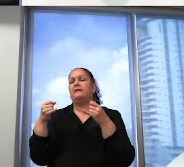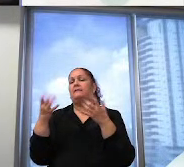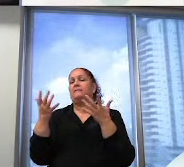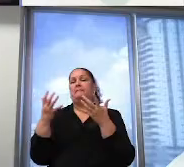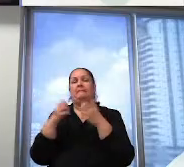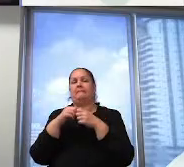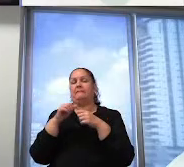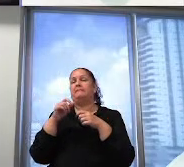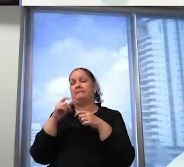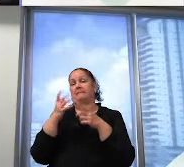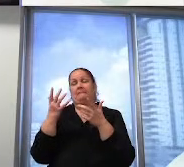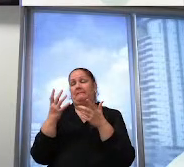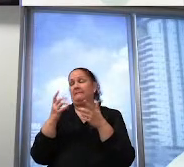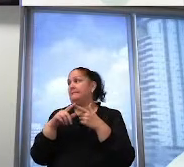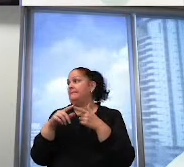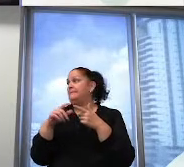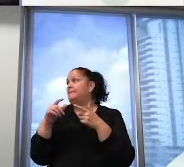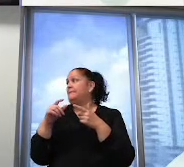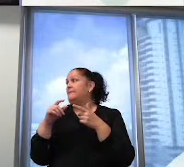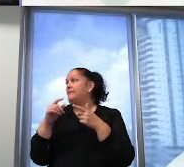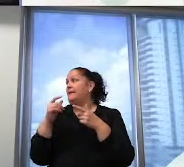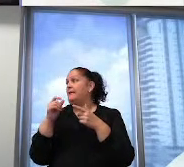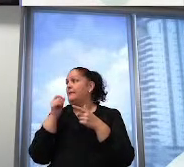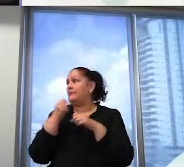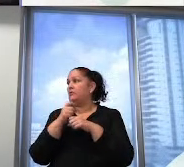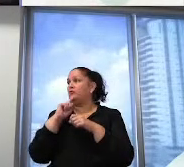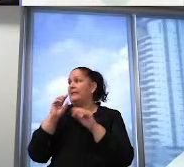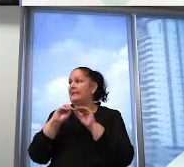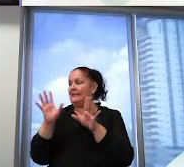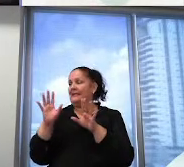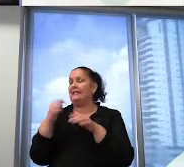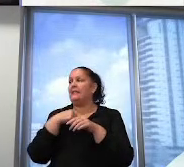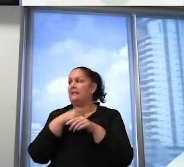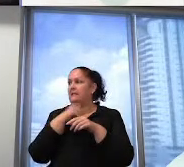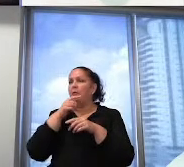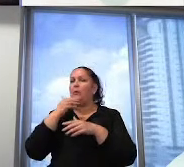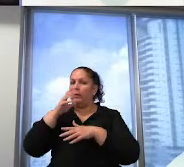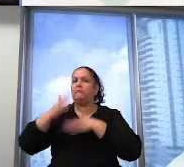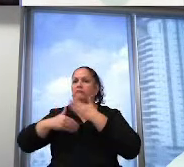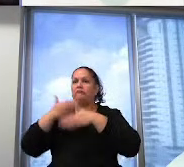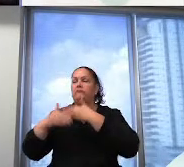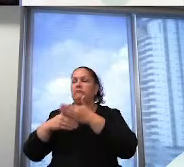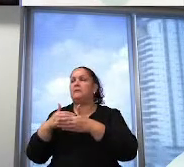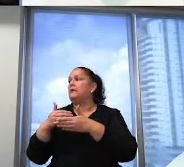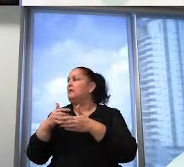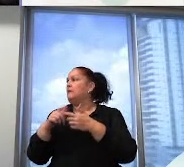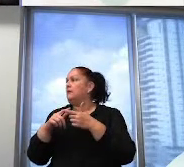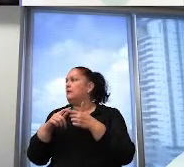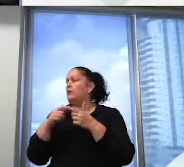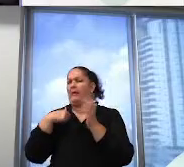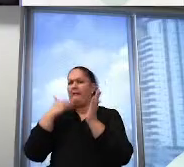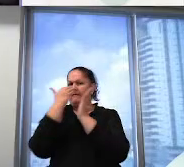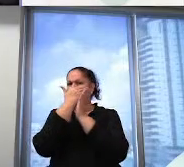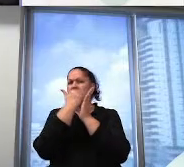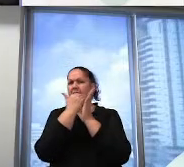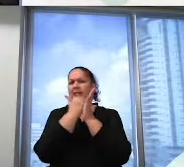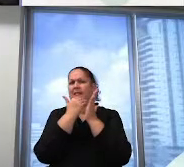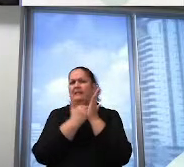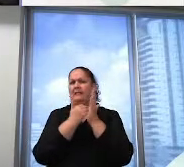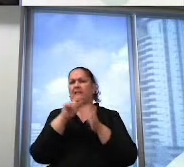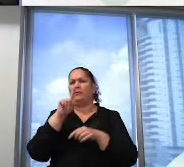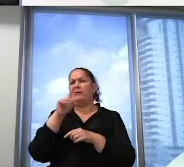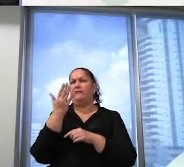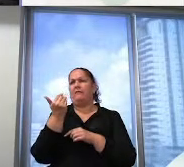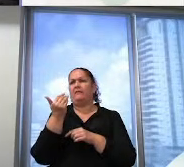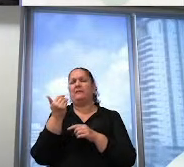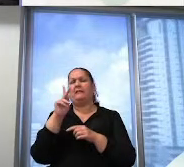those cleared, and then we'll keep progressing down. We do have a list of